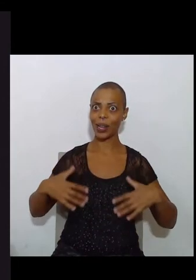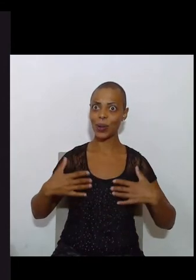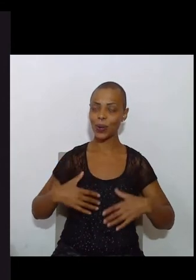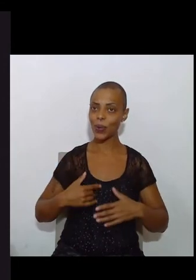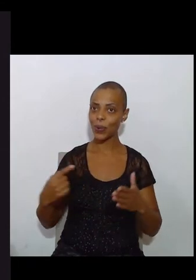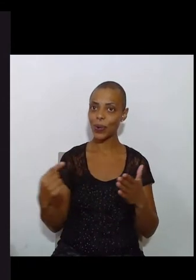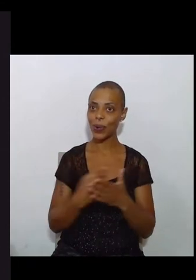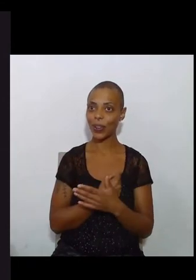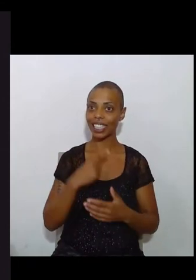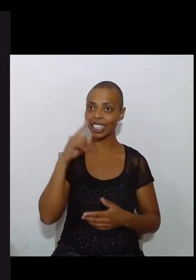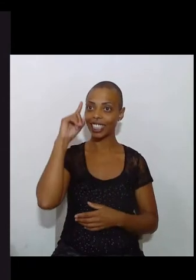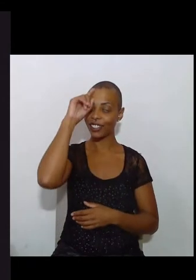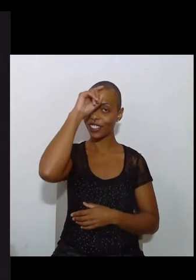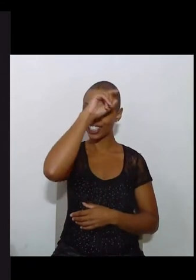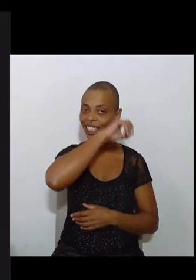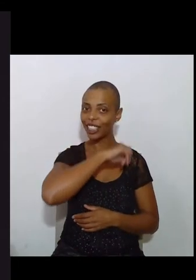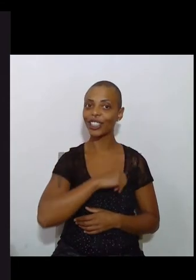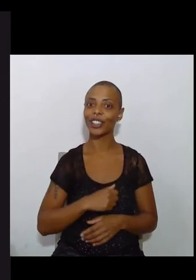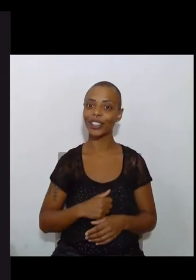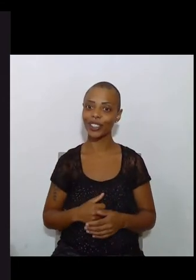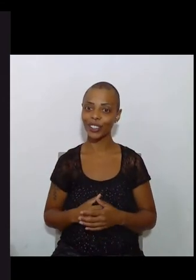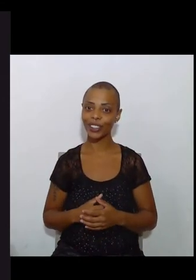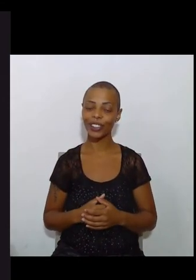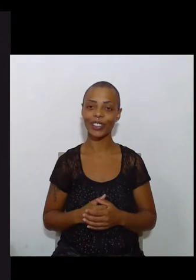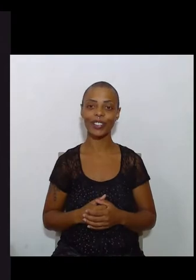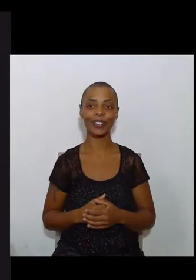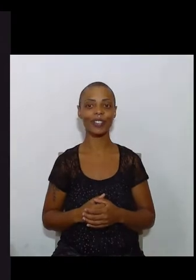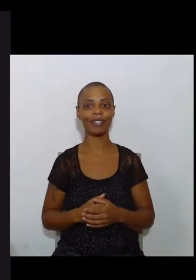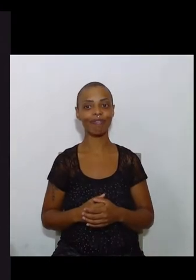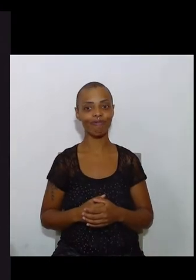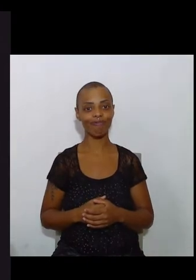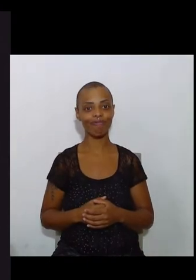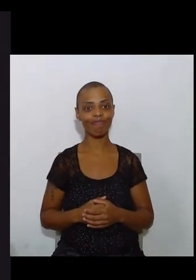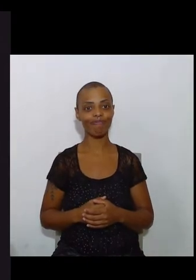that's a big question very difficult